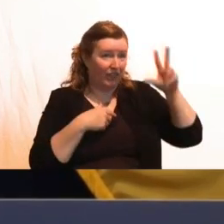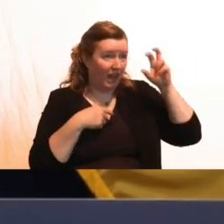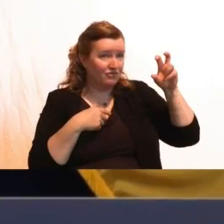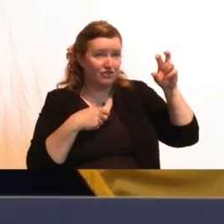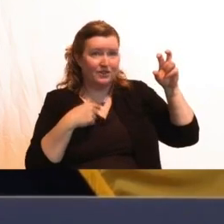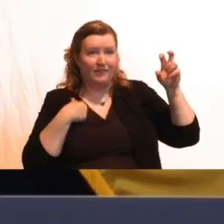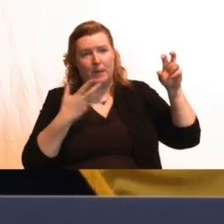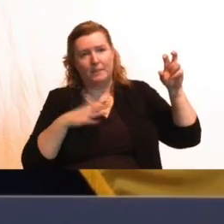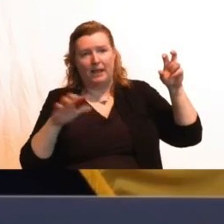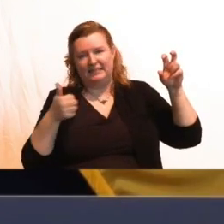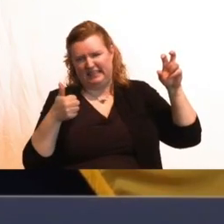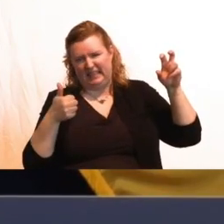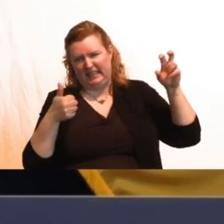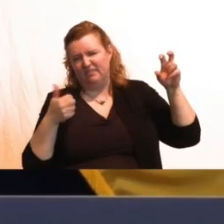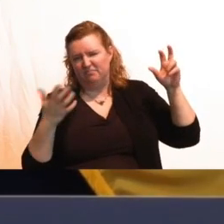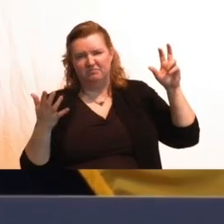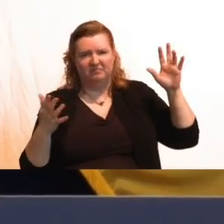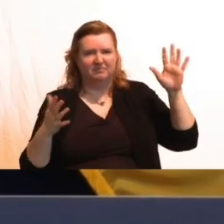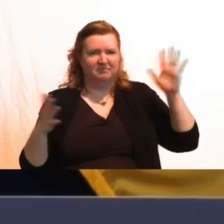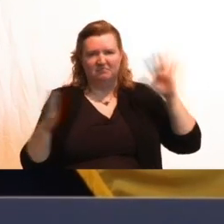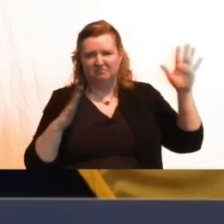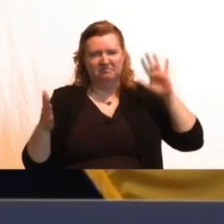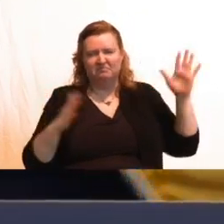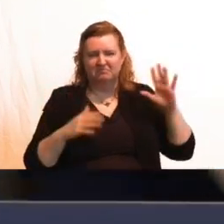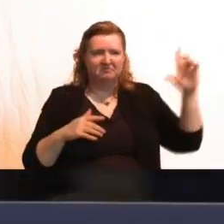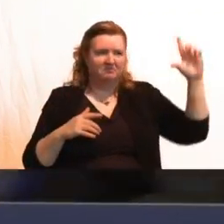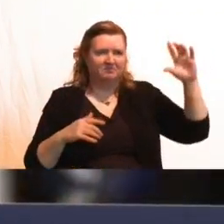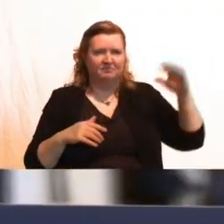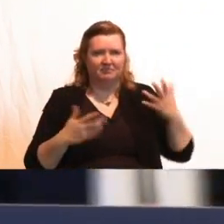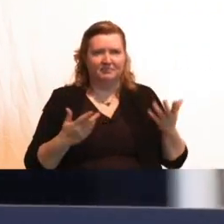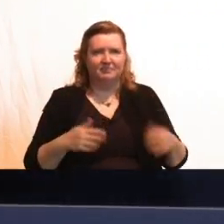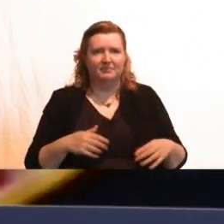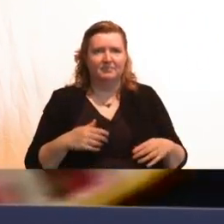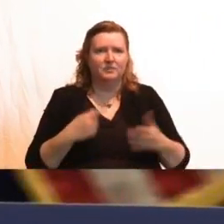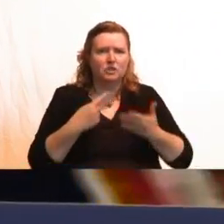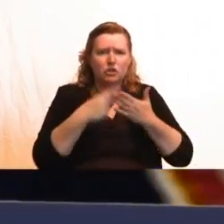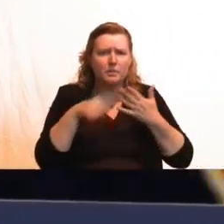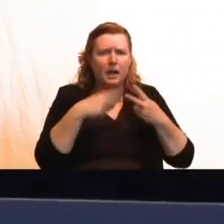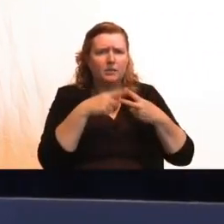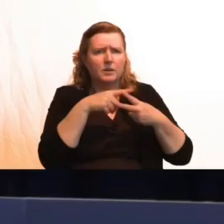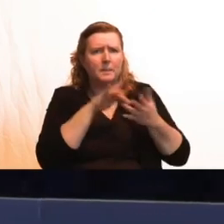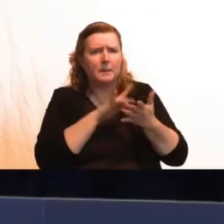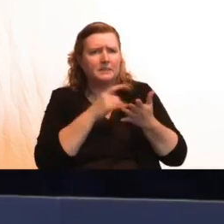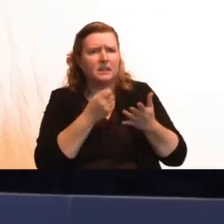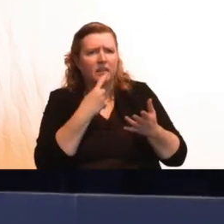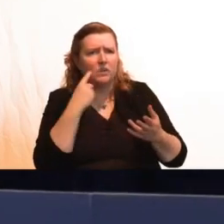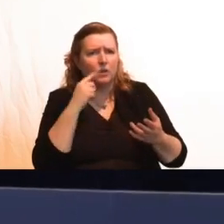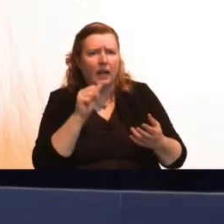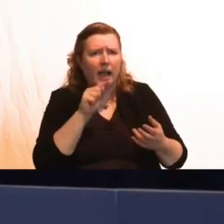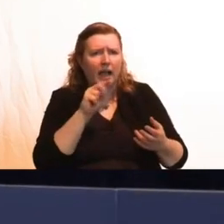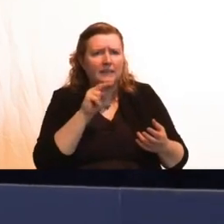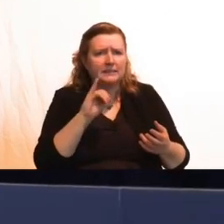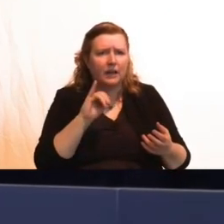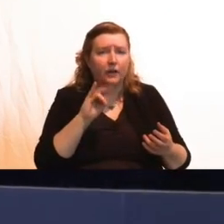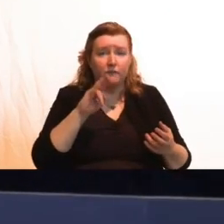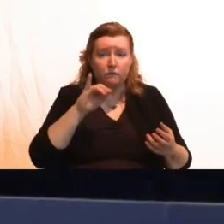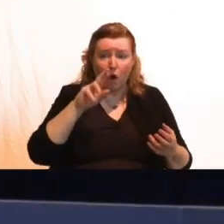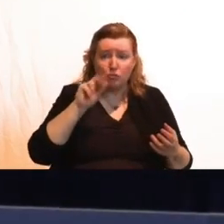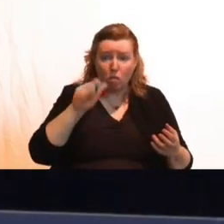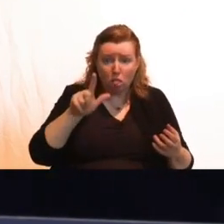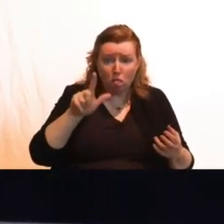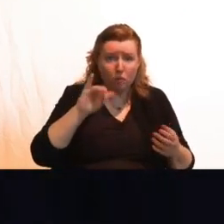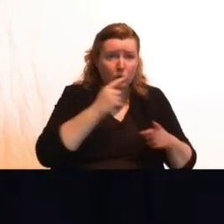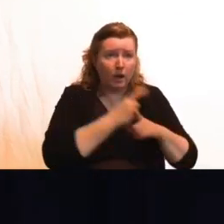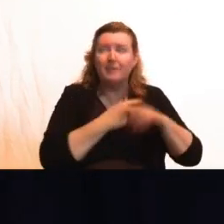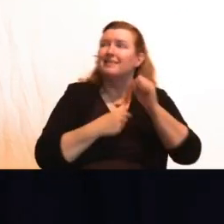Have you got any update on that, Judy? Well, we do get our fair share. We get an allocation. We've identified